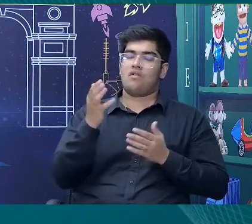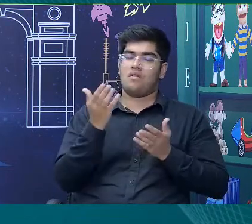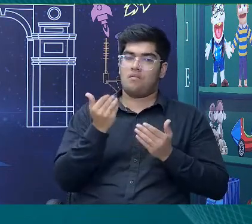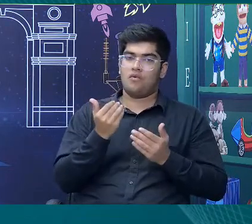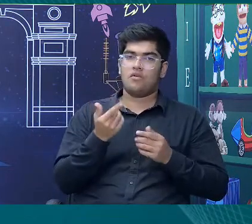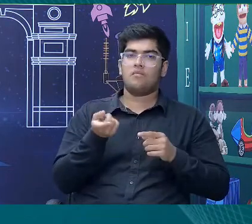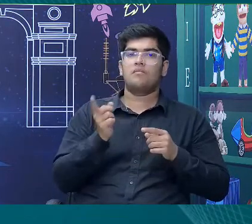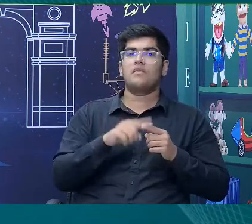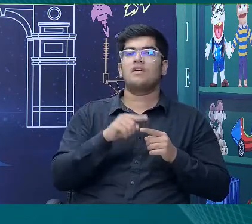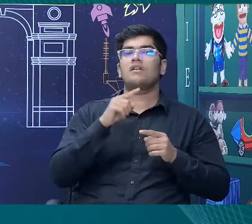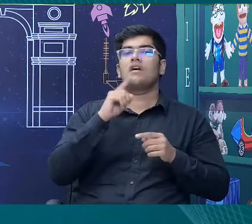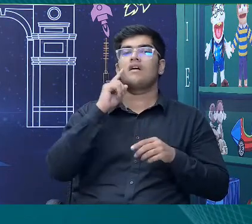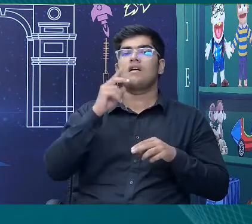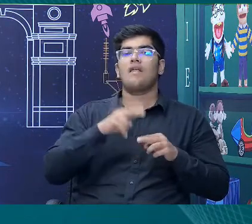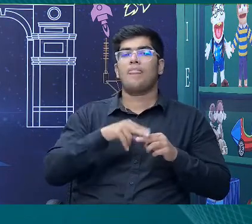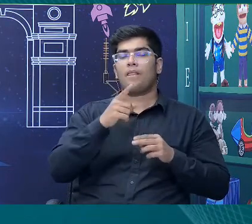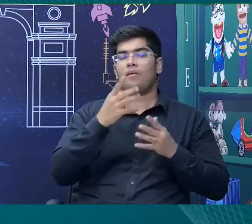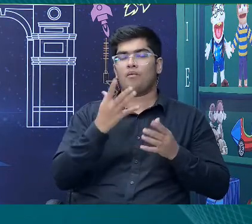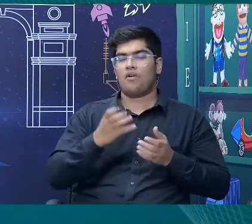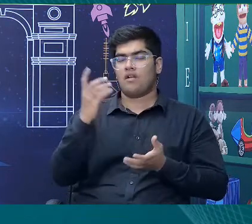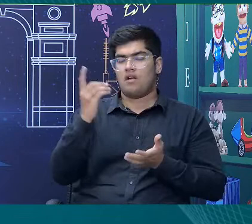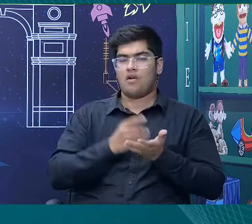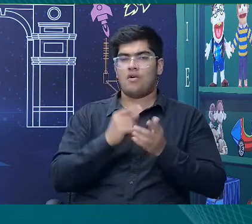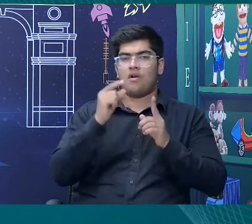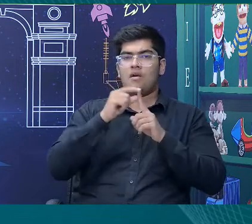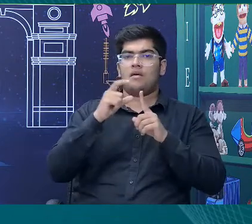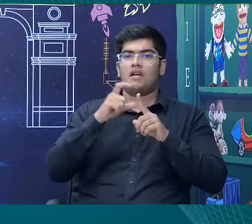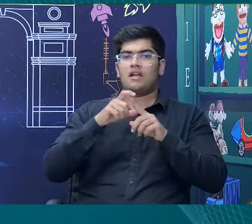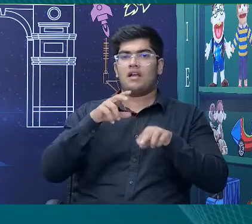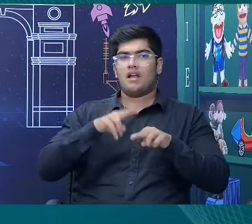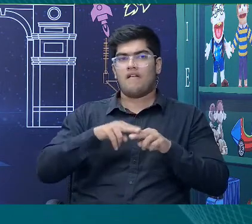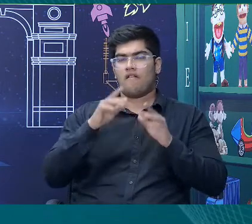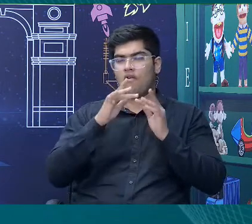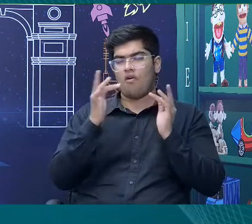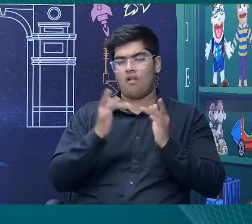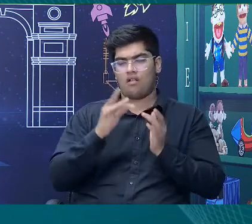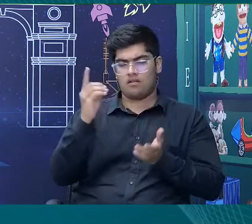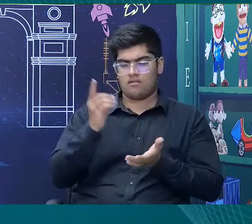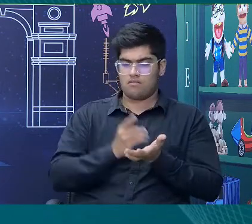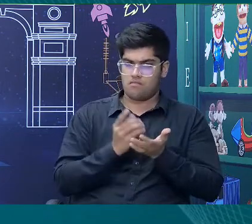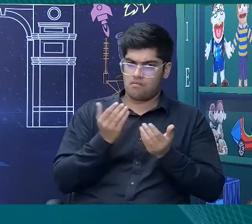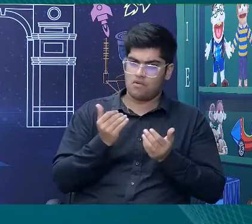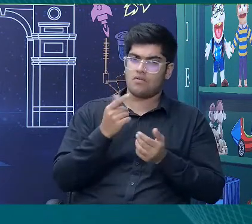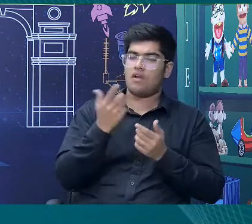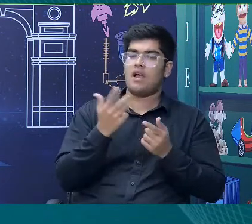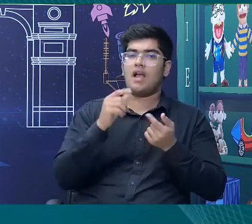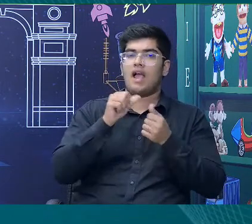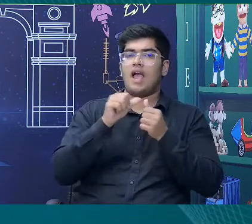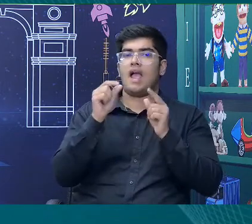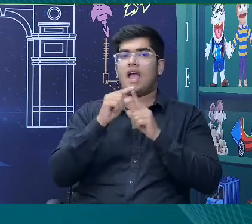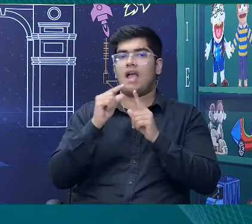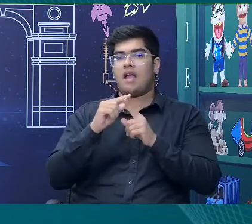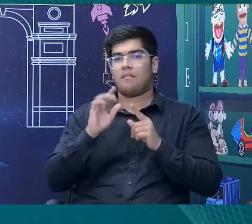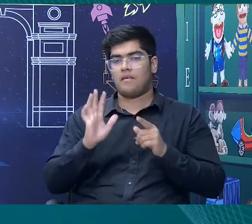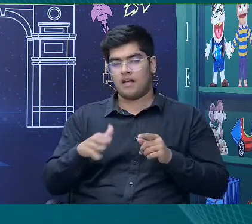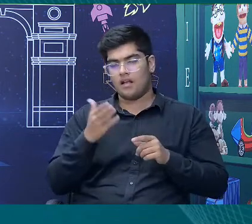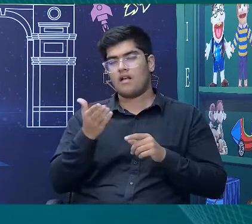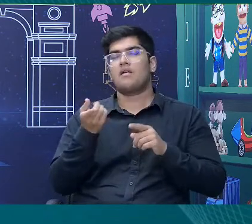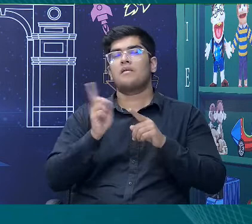ncertbooks.ncert.gov.in. And if you want the PDF version of these books, you can visit ePathshala, Diksha